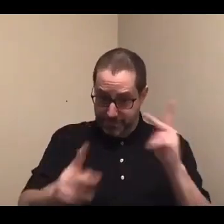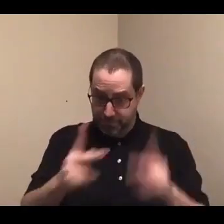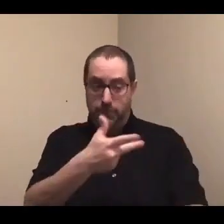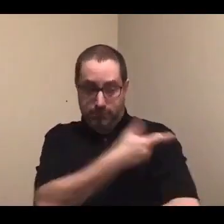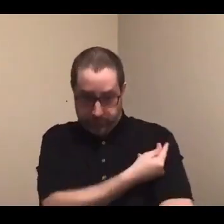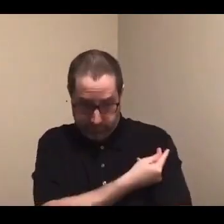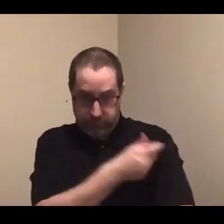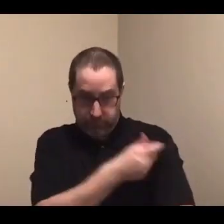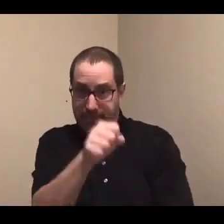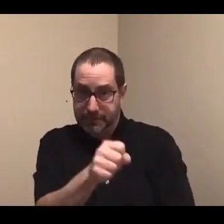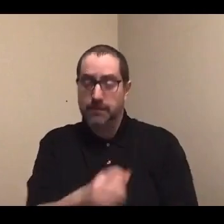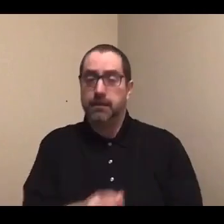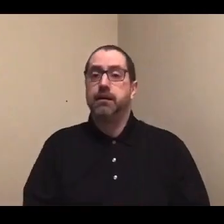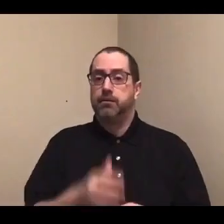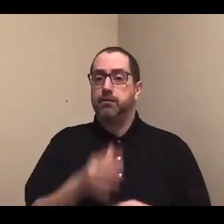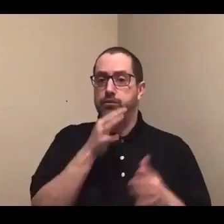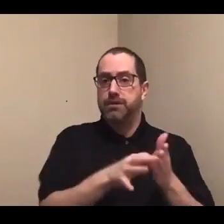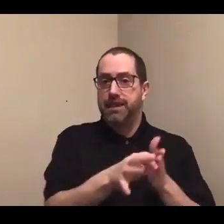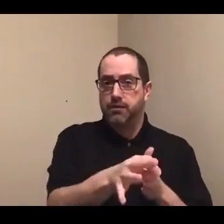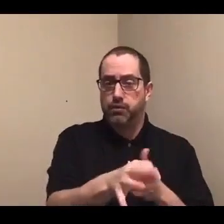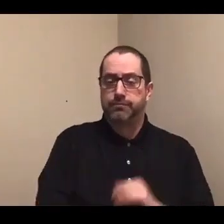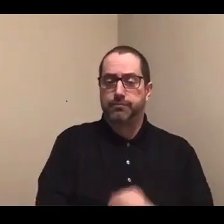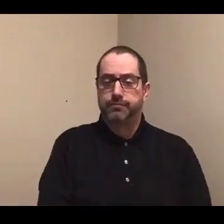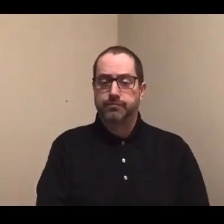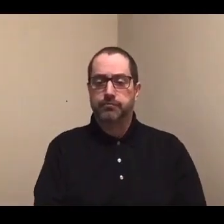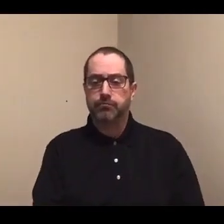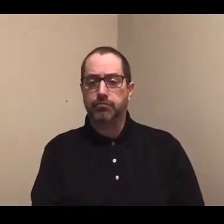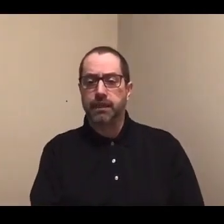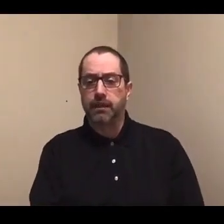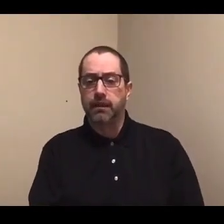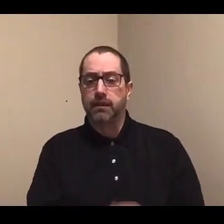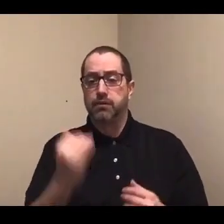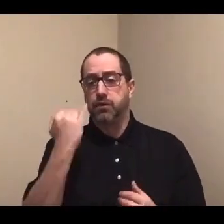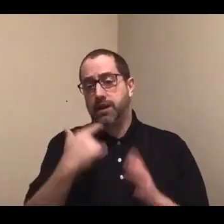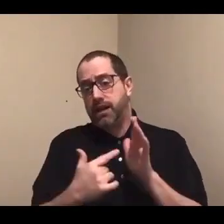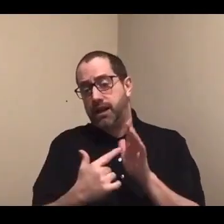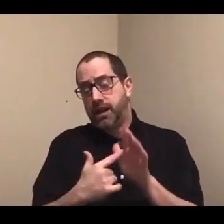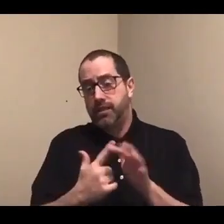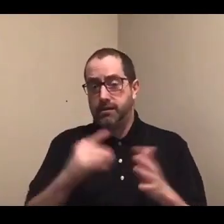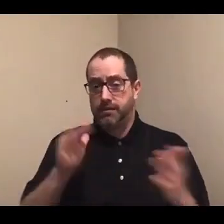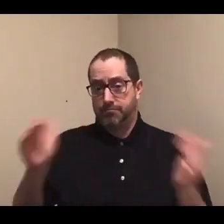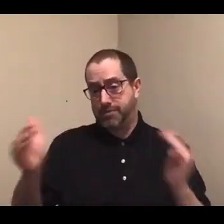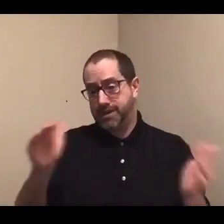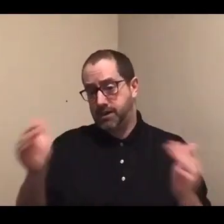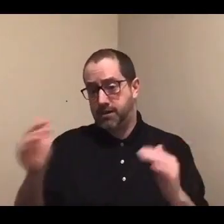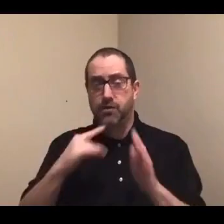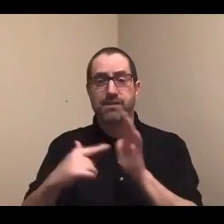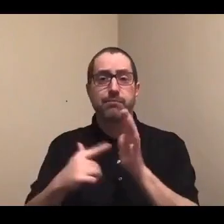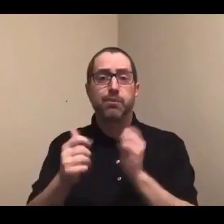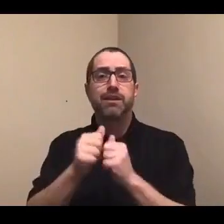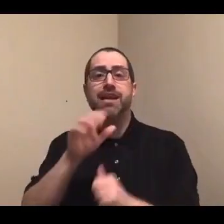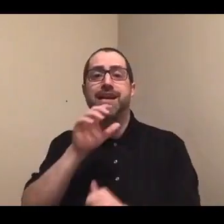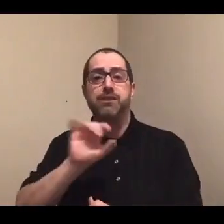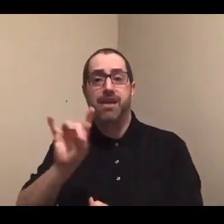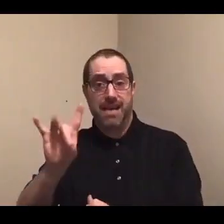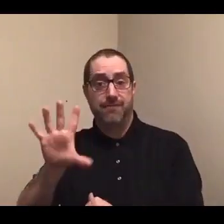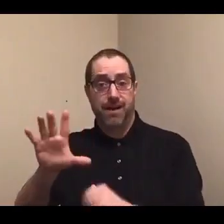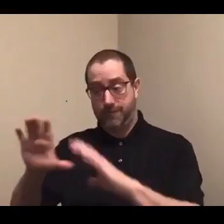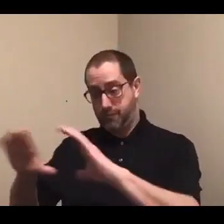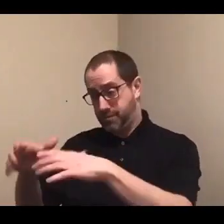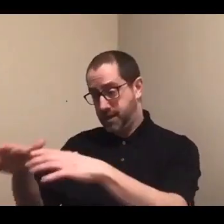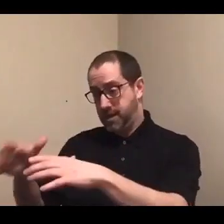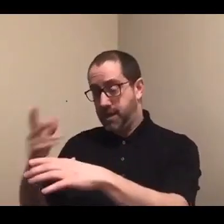in particular then, looking at where we are, for example, with the 85 pluses, and if we see, an influx of appointments